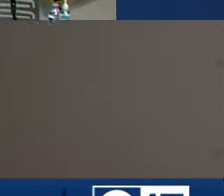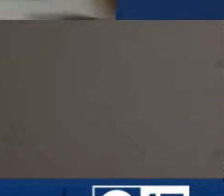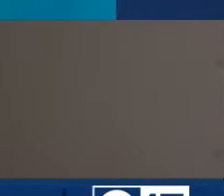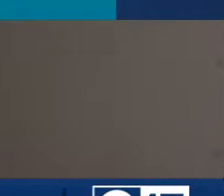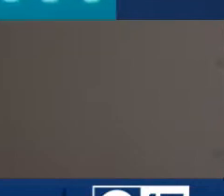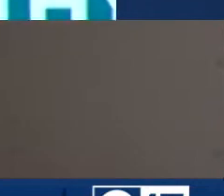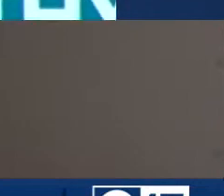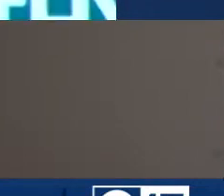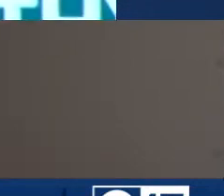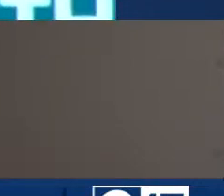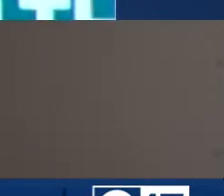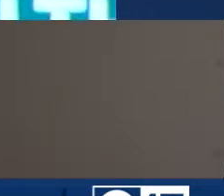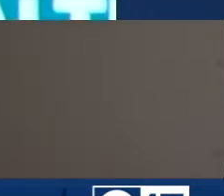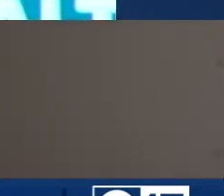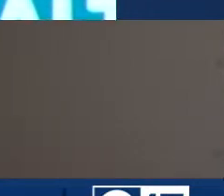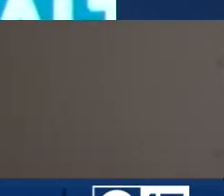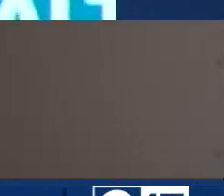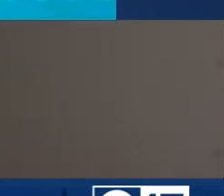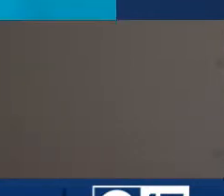Okay, all set.